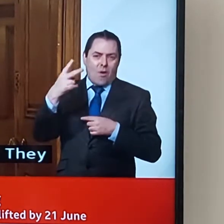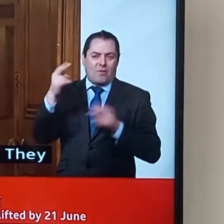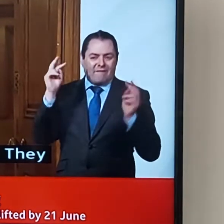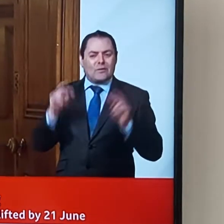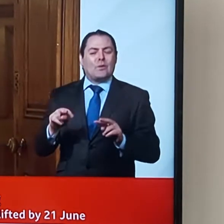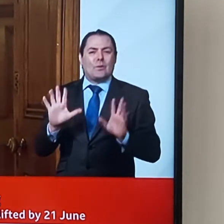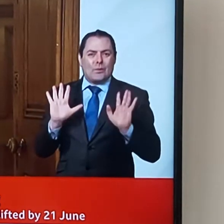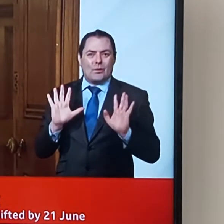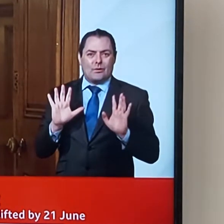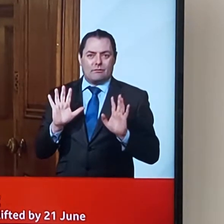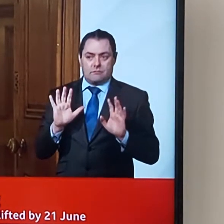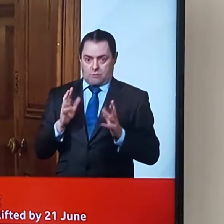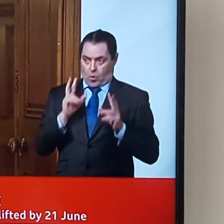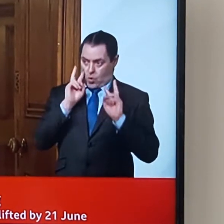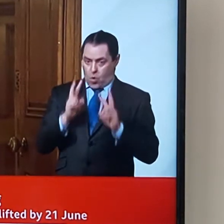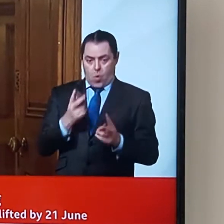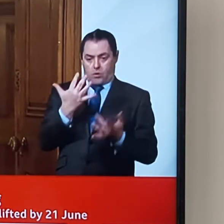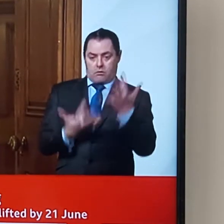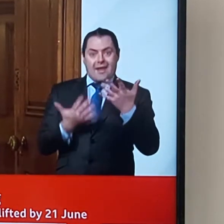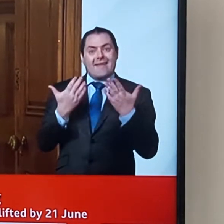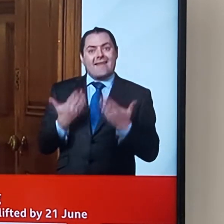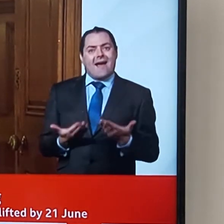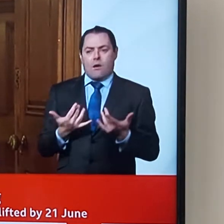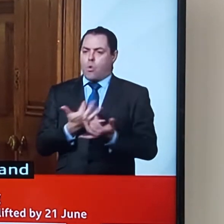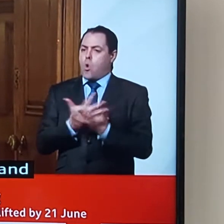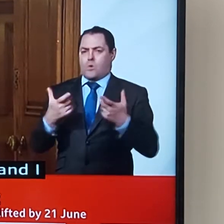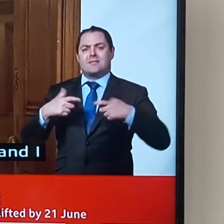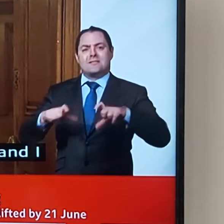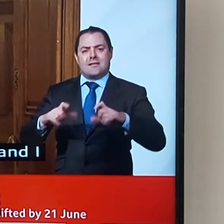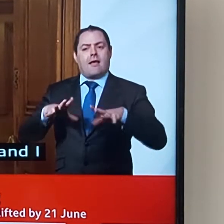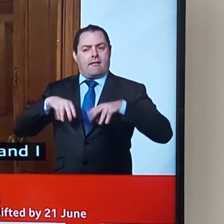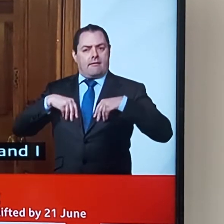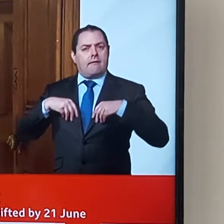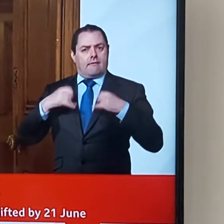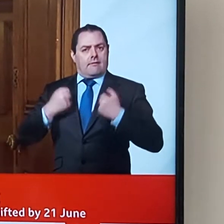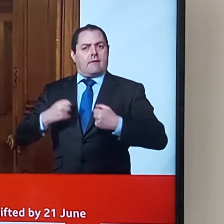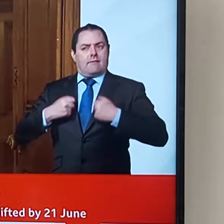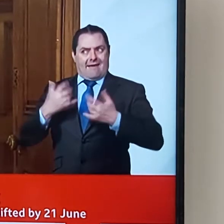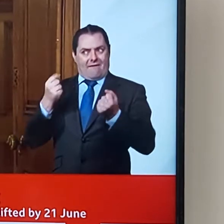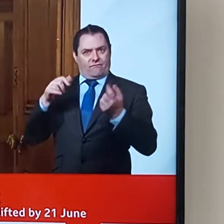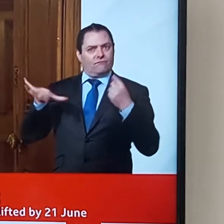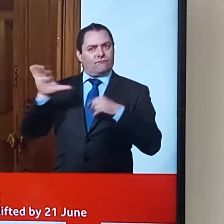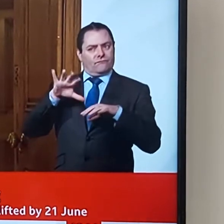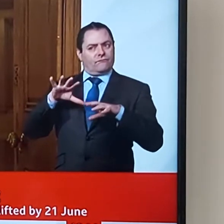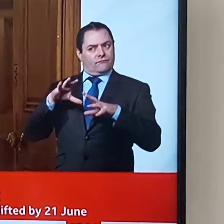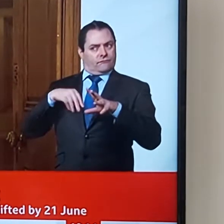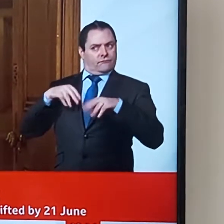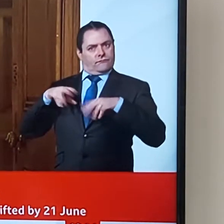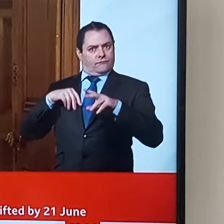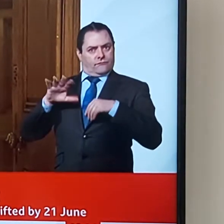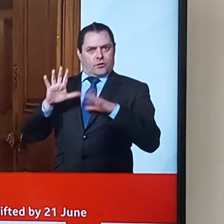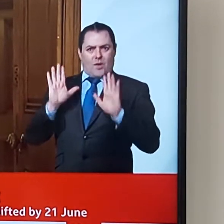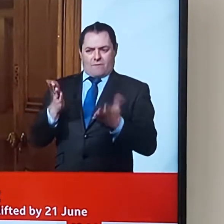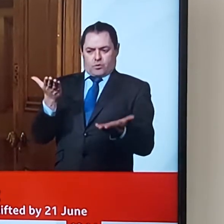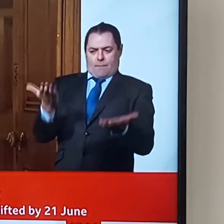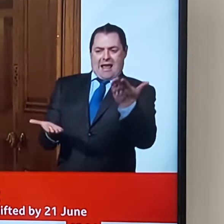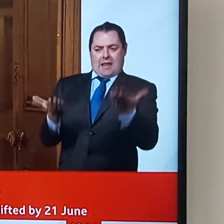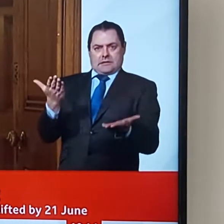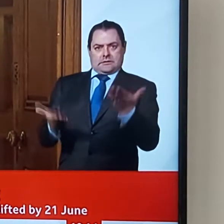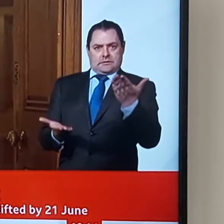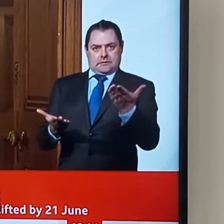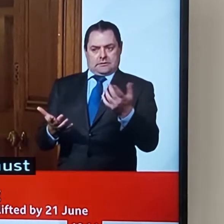infection are still high, and we must strike a very careful balance and always accept that we've got to be